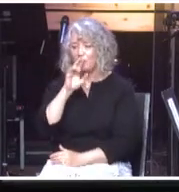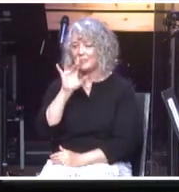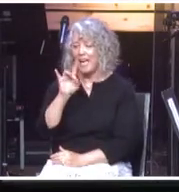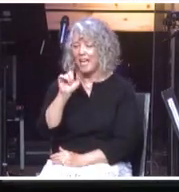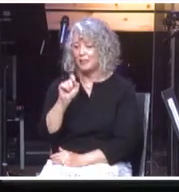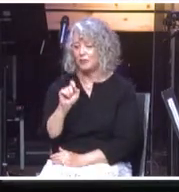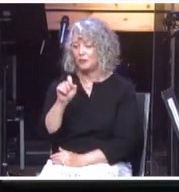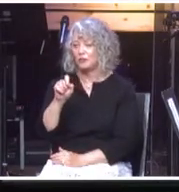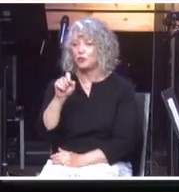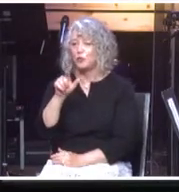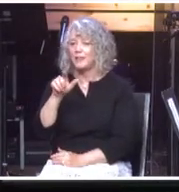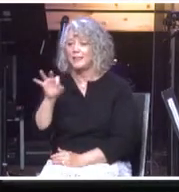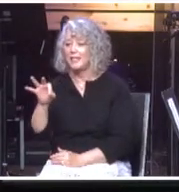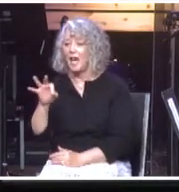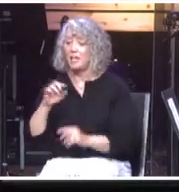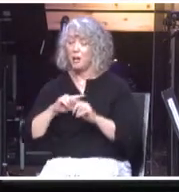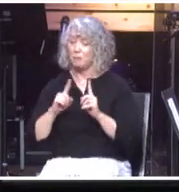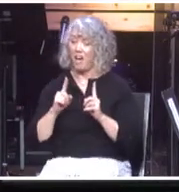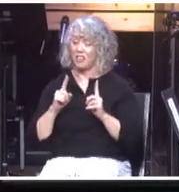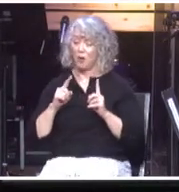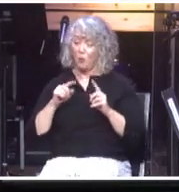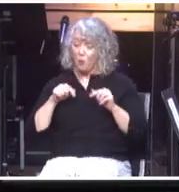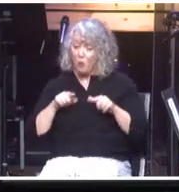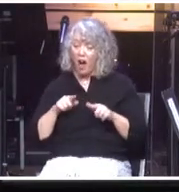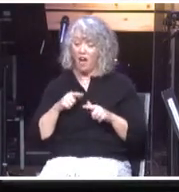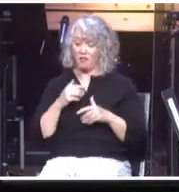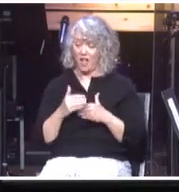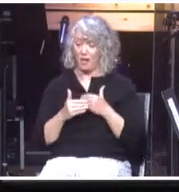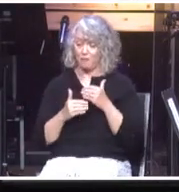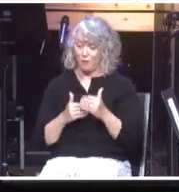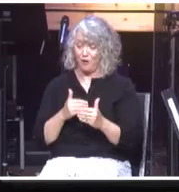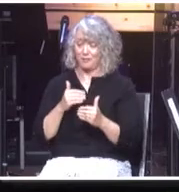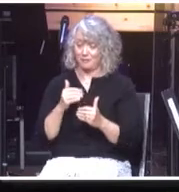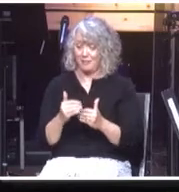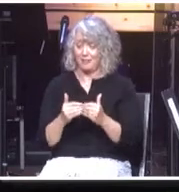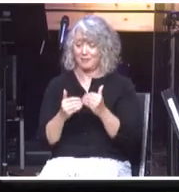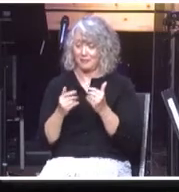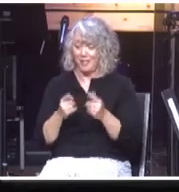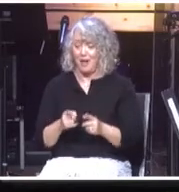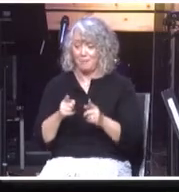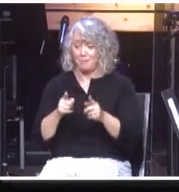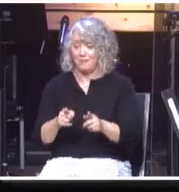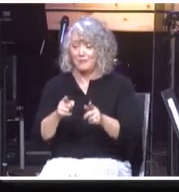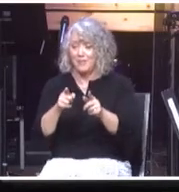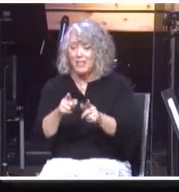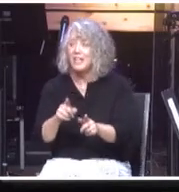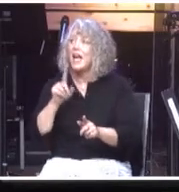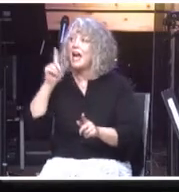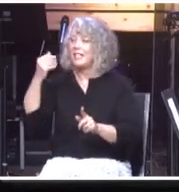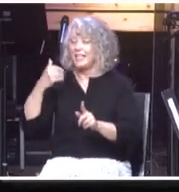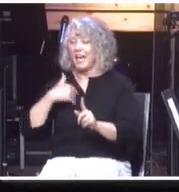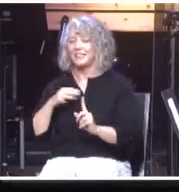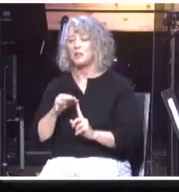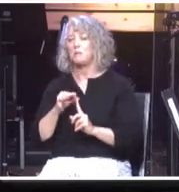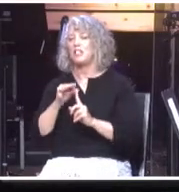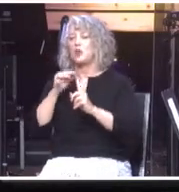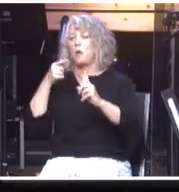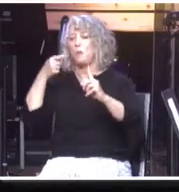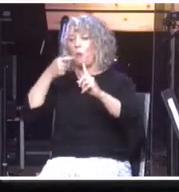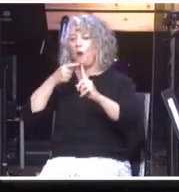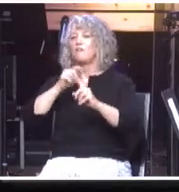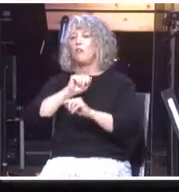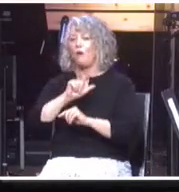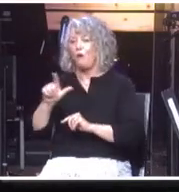But in that process, as that process is accomplished, He also has a specific purpose for